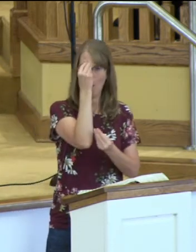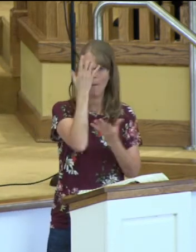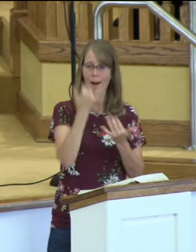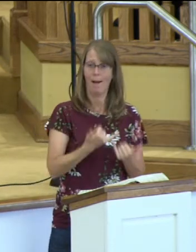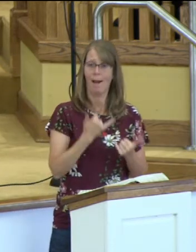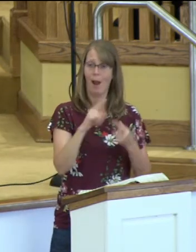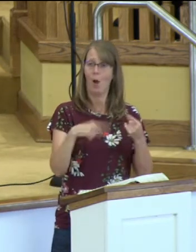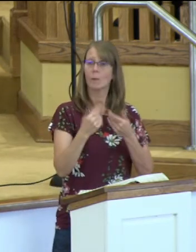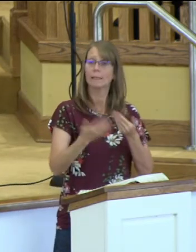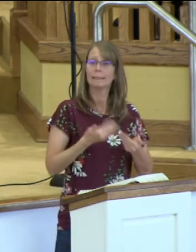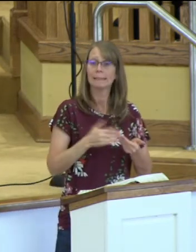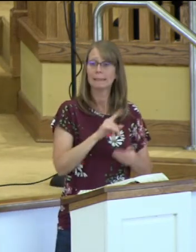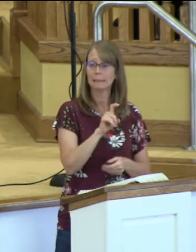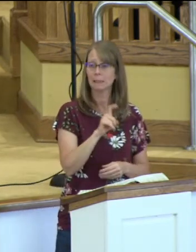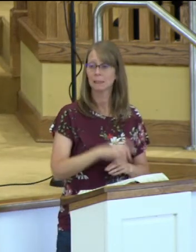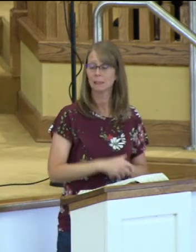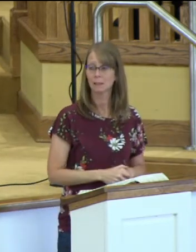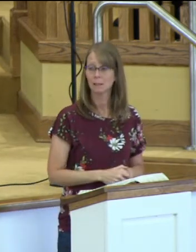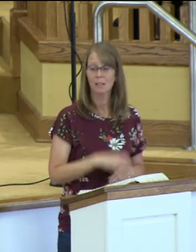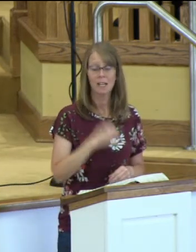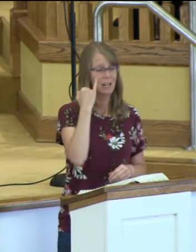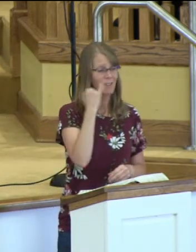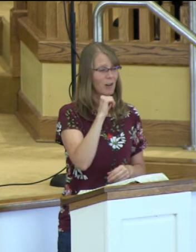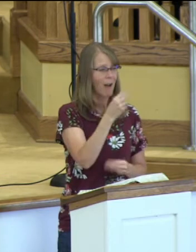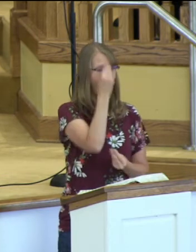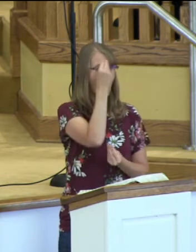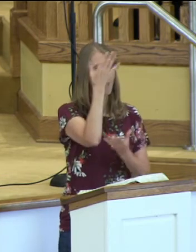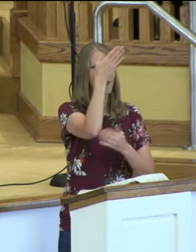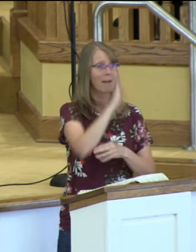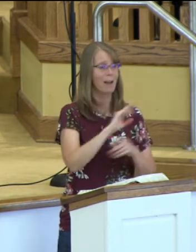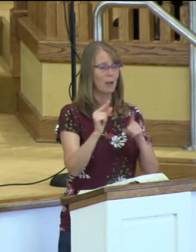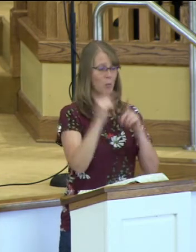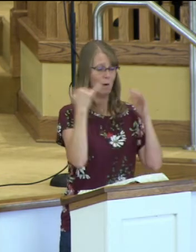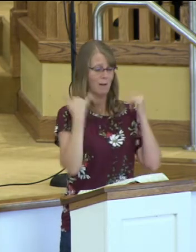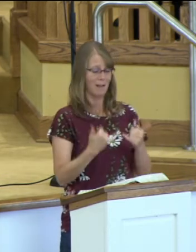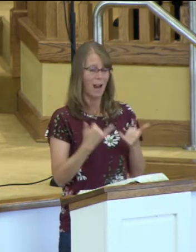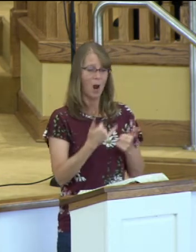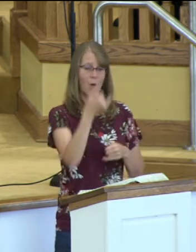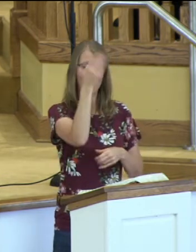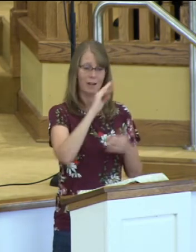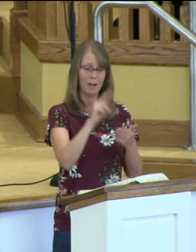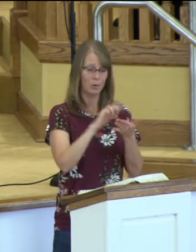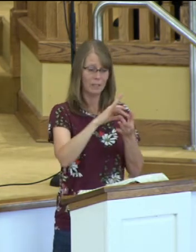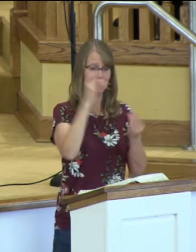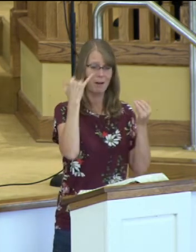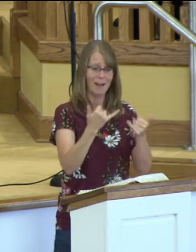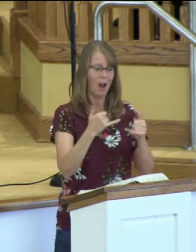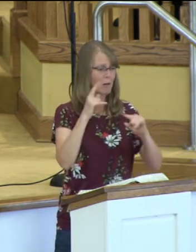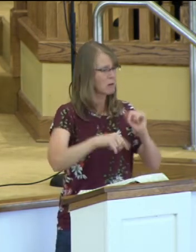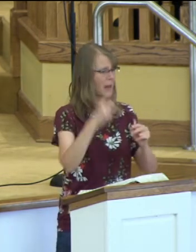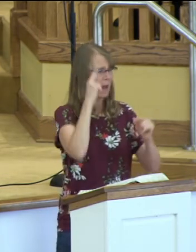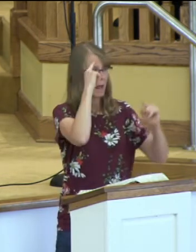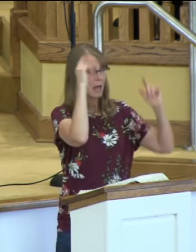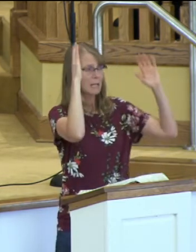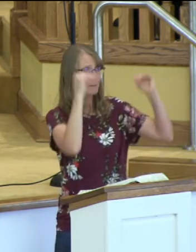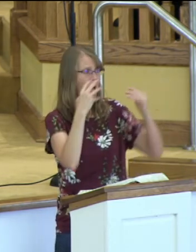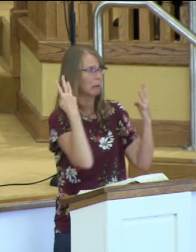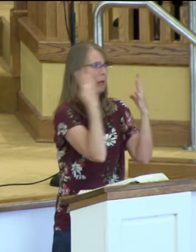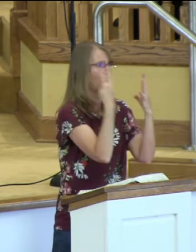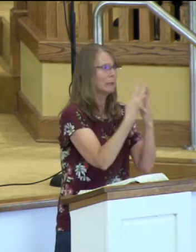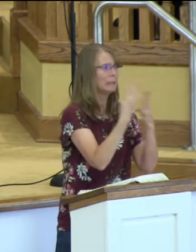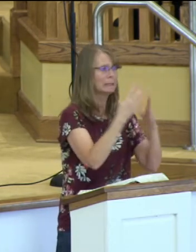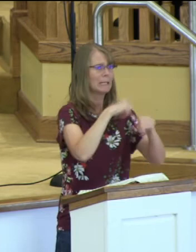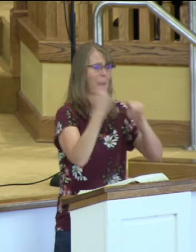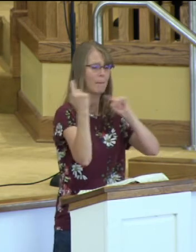when it's easy? If you're not obedient to God's word and to God's spirit now, you cannot expect when prison time comes